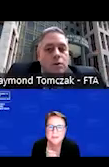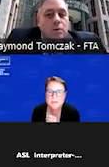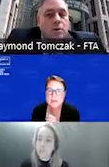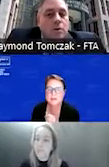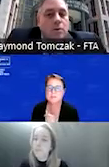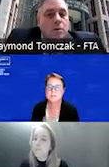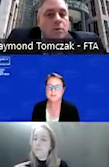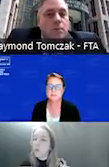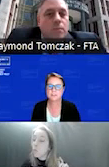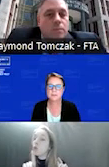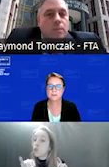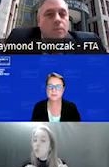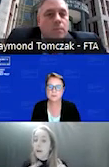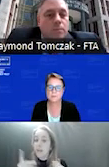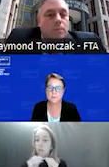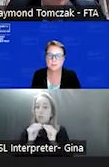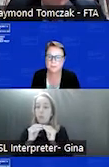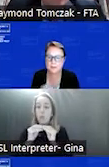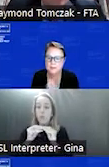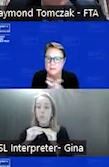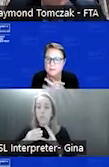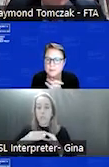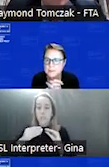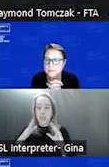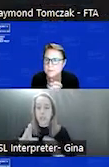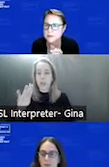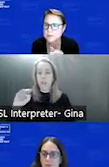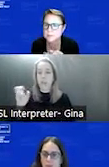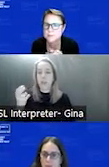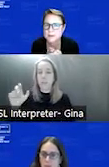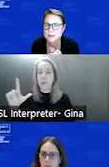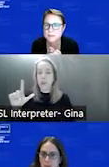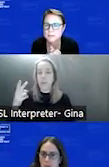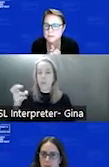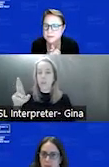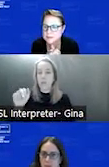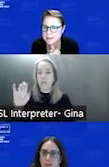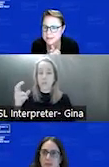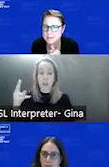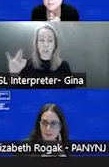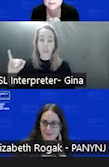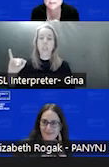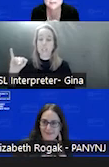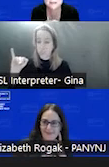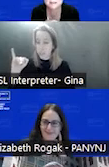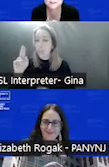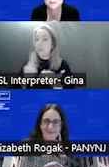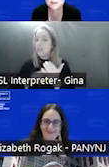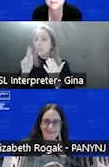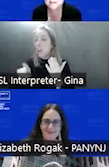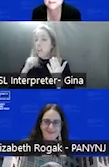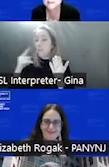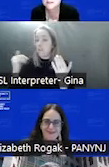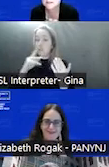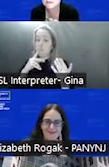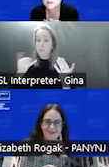And we do in fact have an additional speaker. We have Michael Hirachi, who has been signed up to speak this evening and has joined